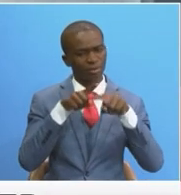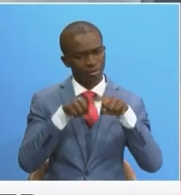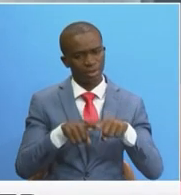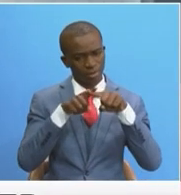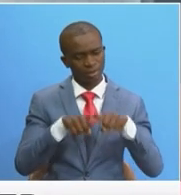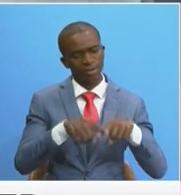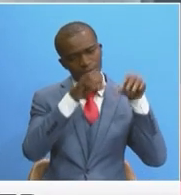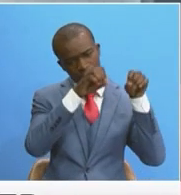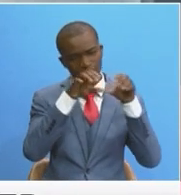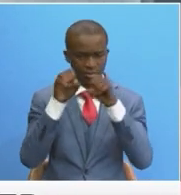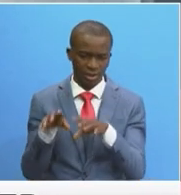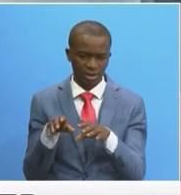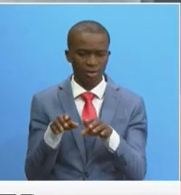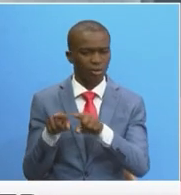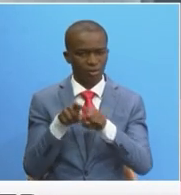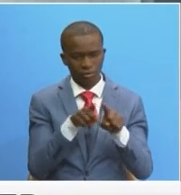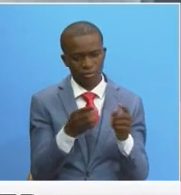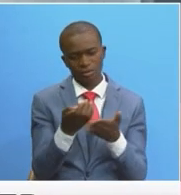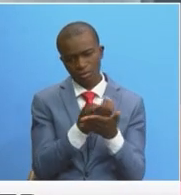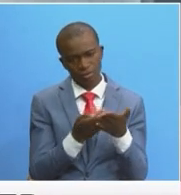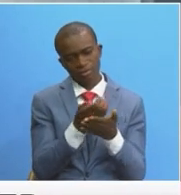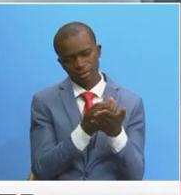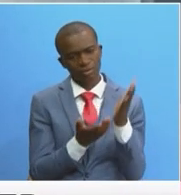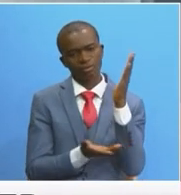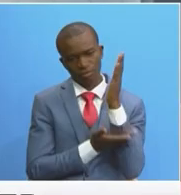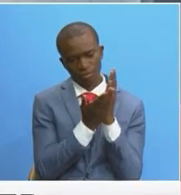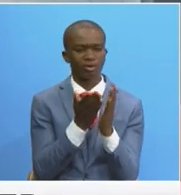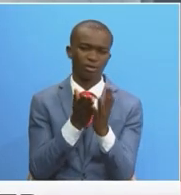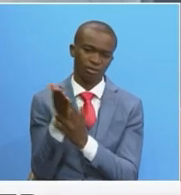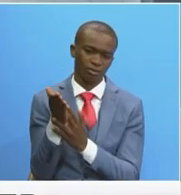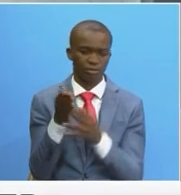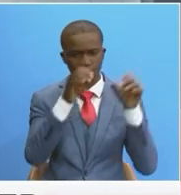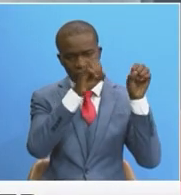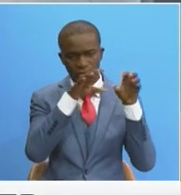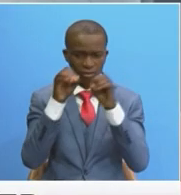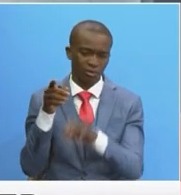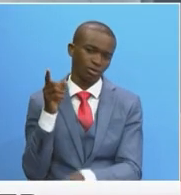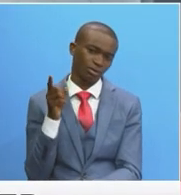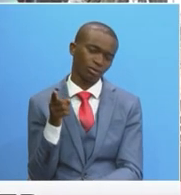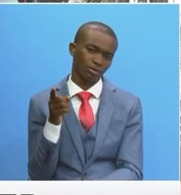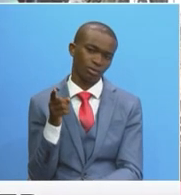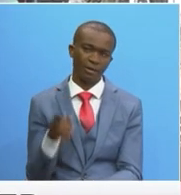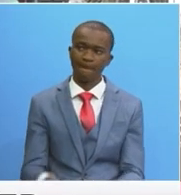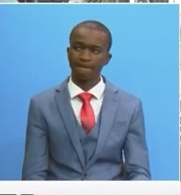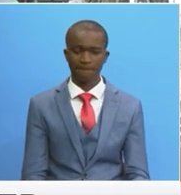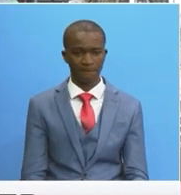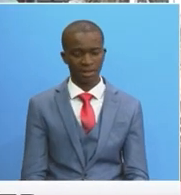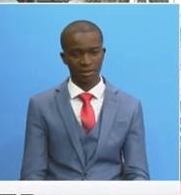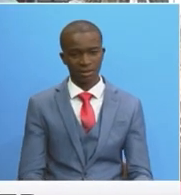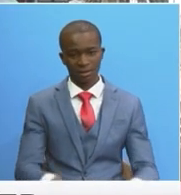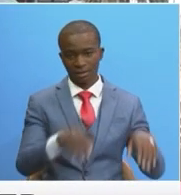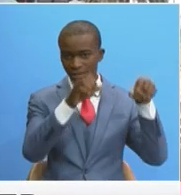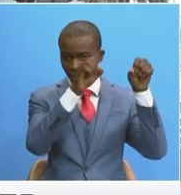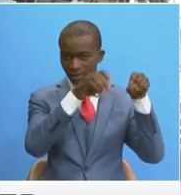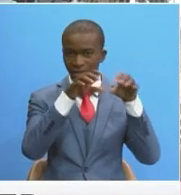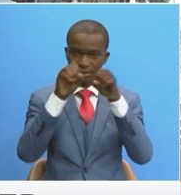can appeal to the members of the public to say, please continue supporting us. We are so thankful. Zesco, in